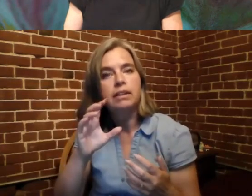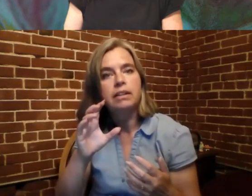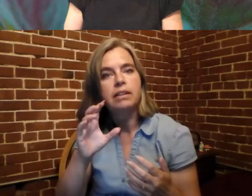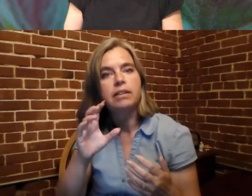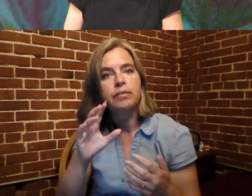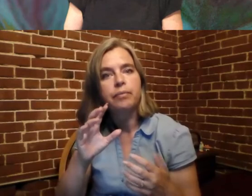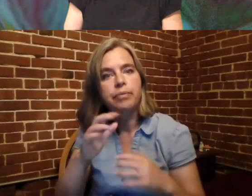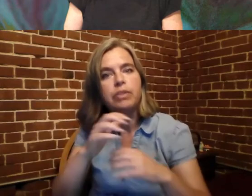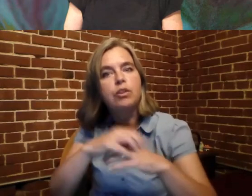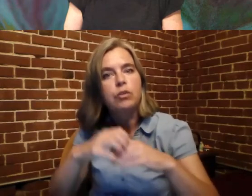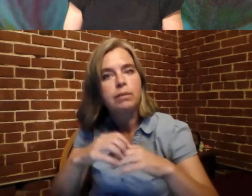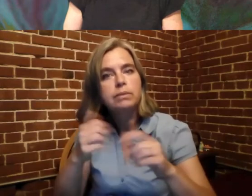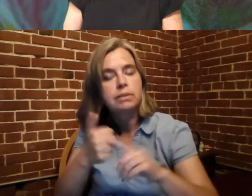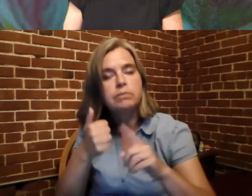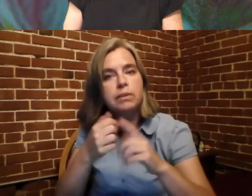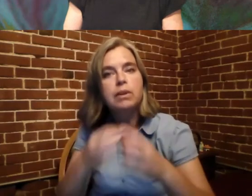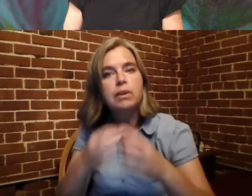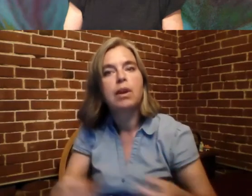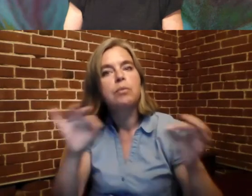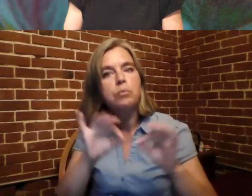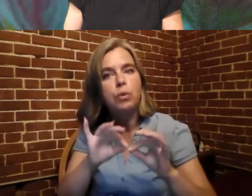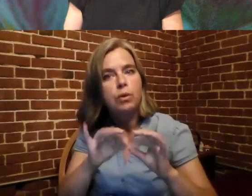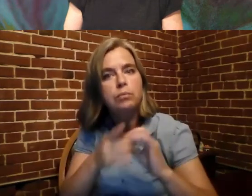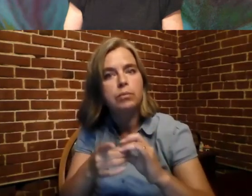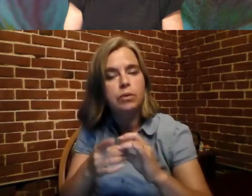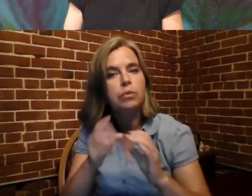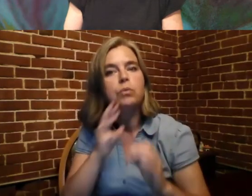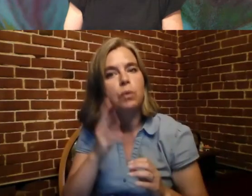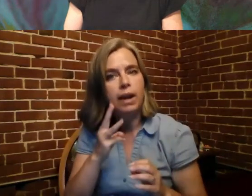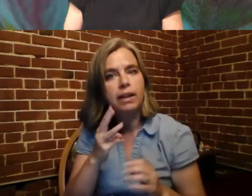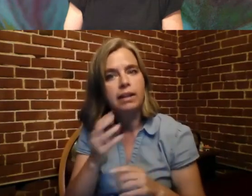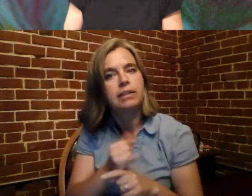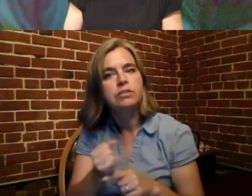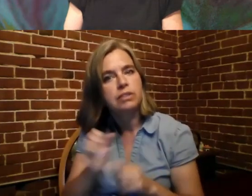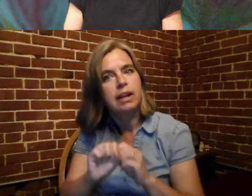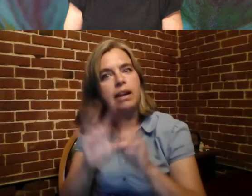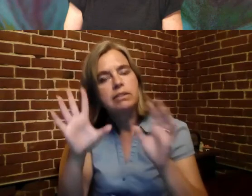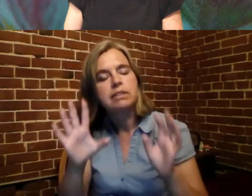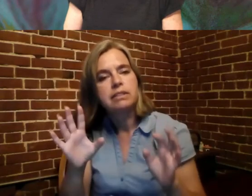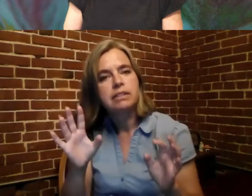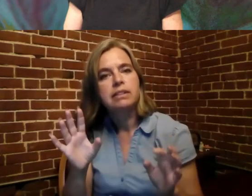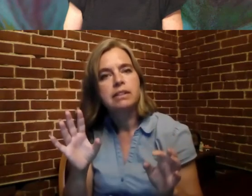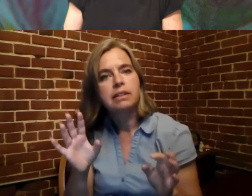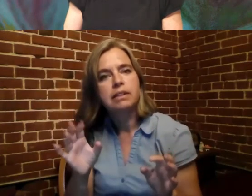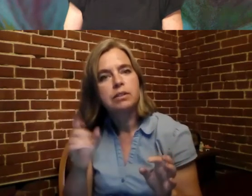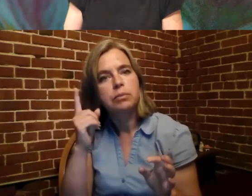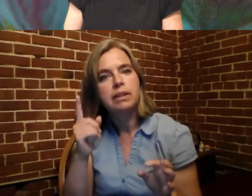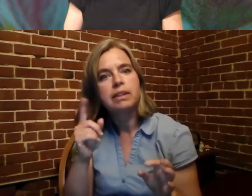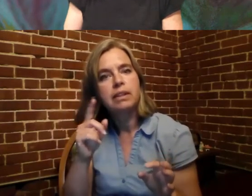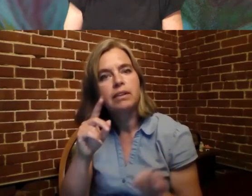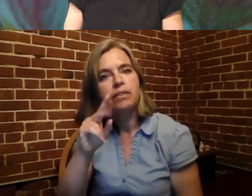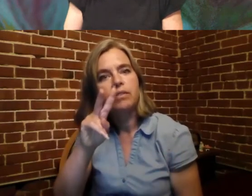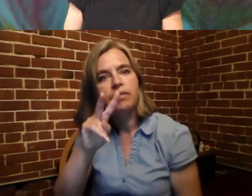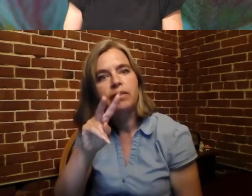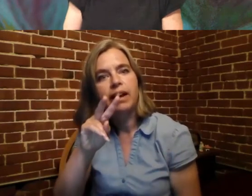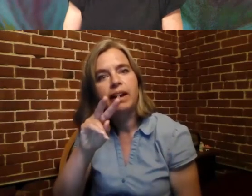an important aspect of obviously the wine industry, but just within, you know, the Vitaceae family that the